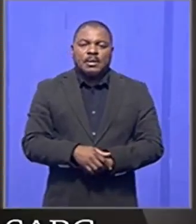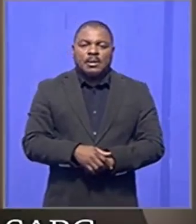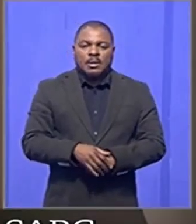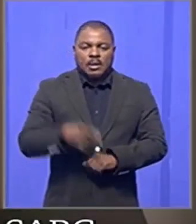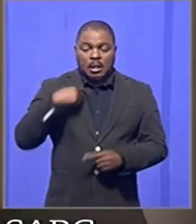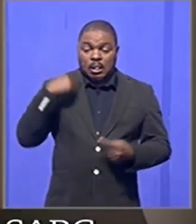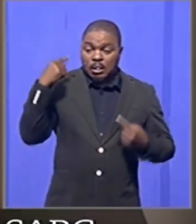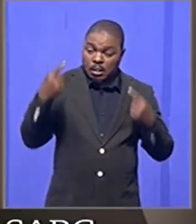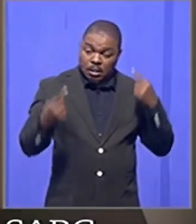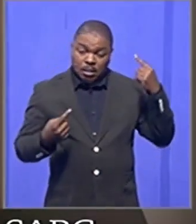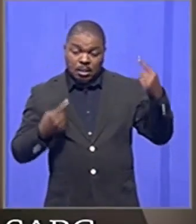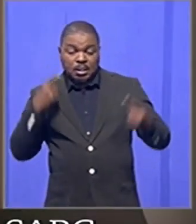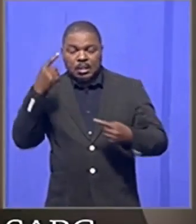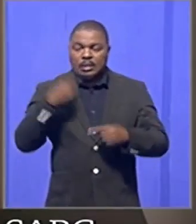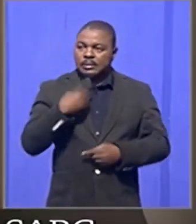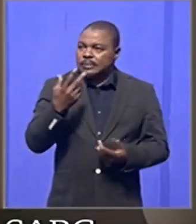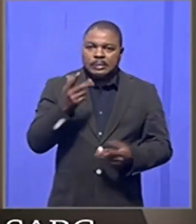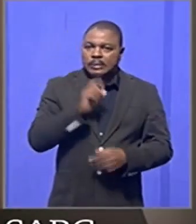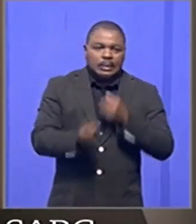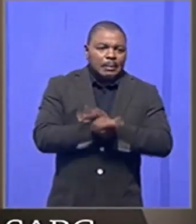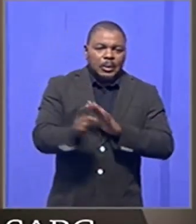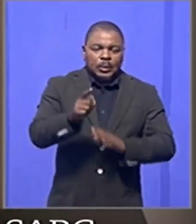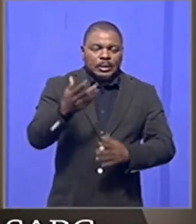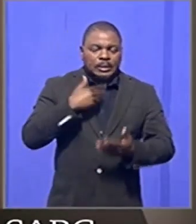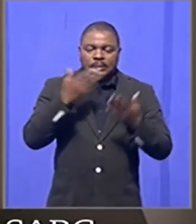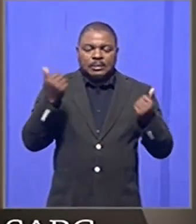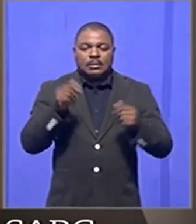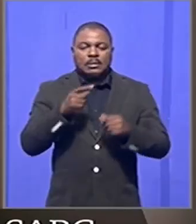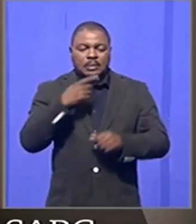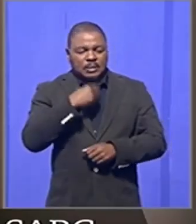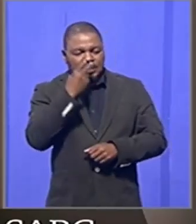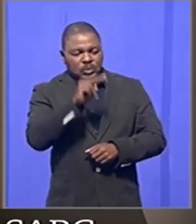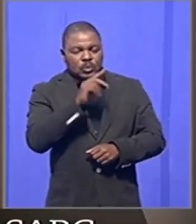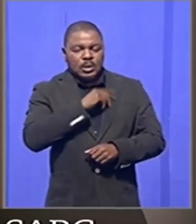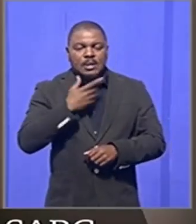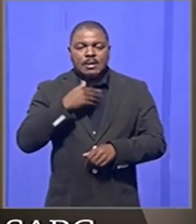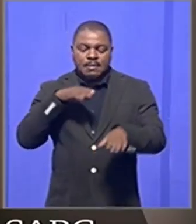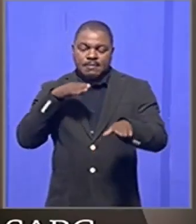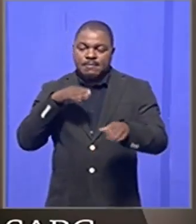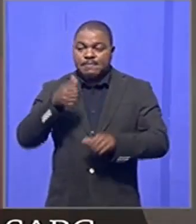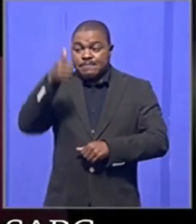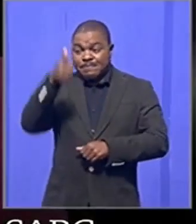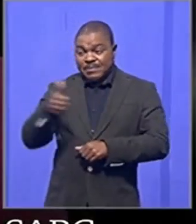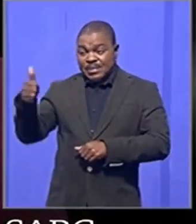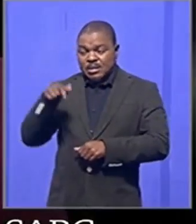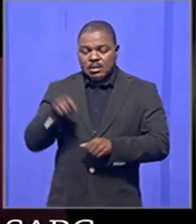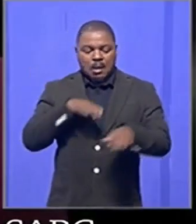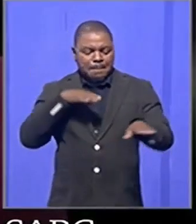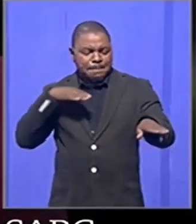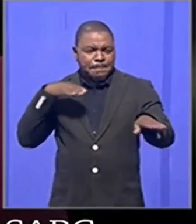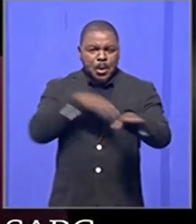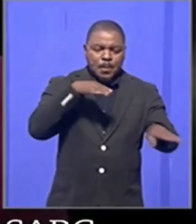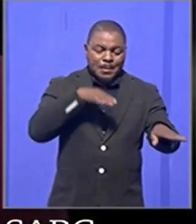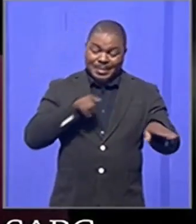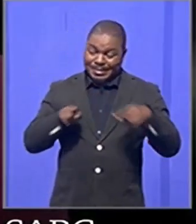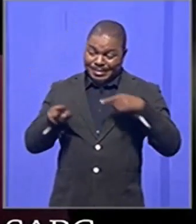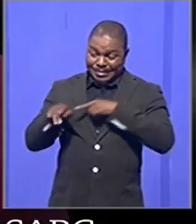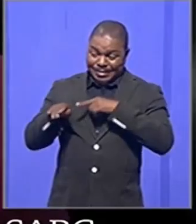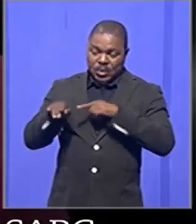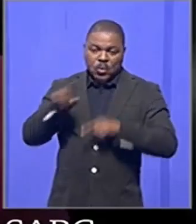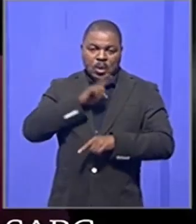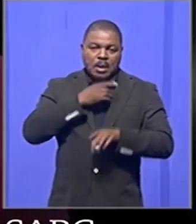dizzy, we were like, what happened? I saw that the bikie bumped into the car when I got outside because I